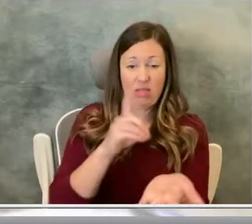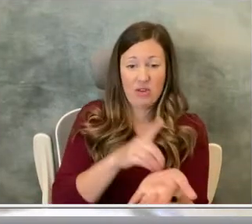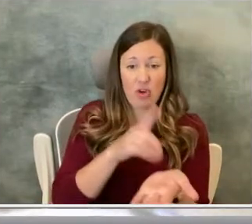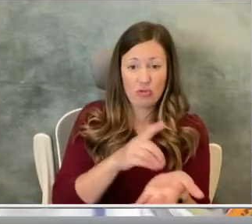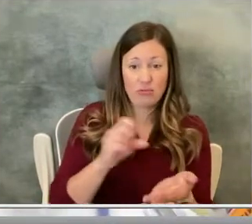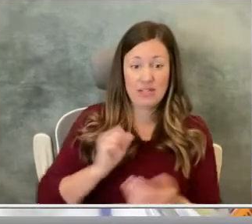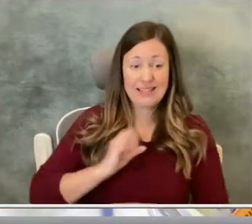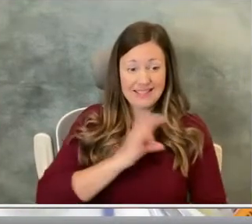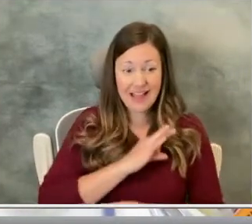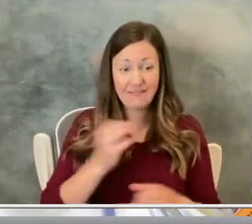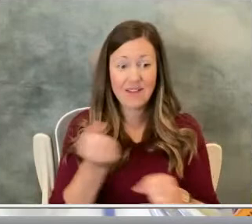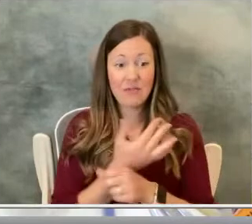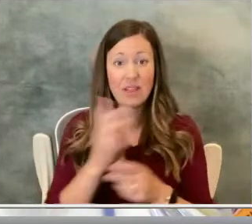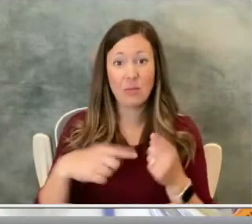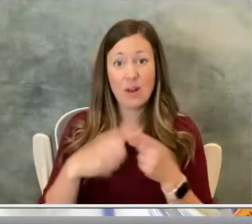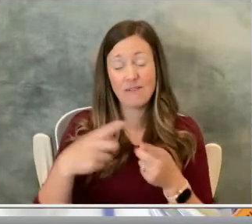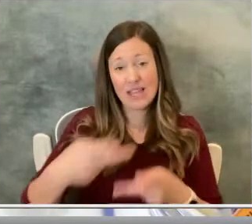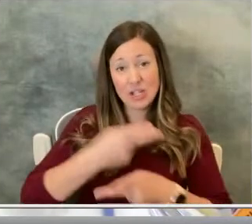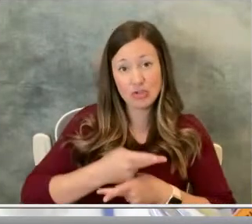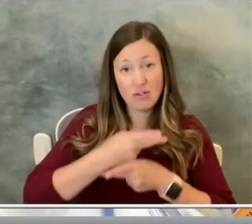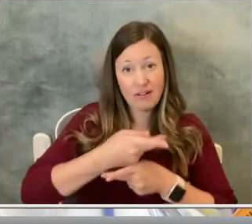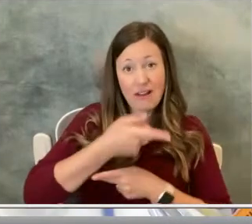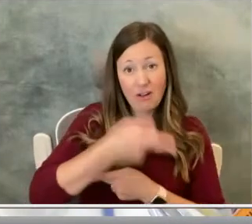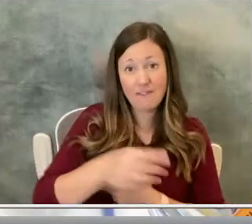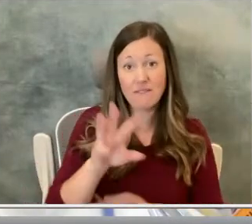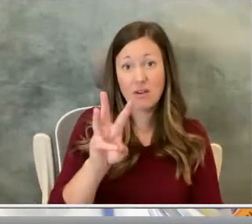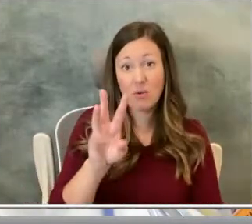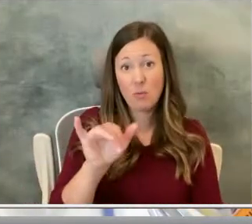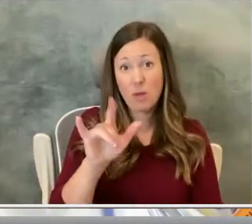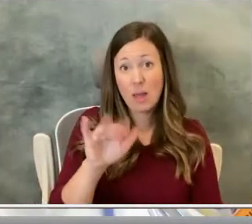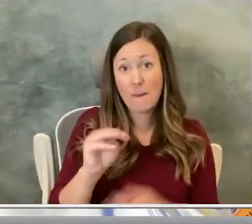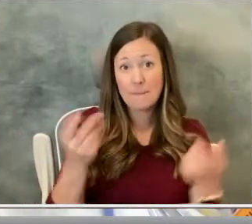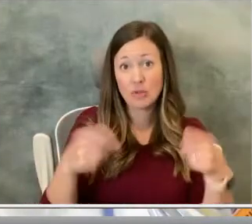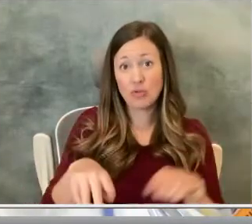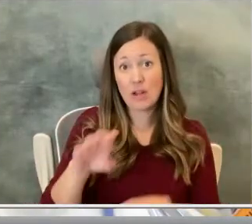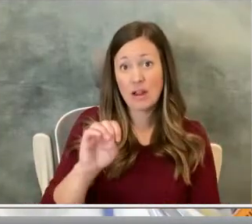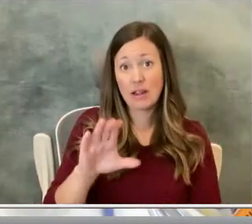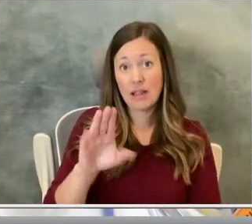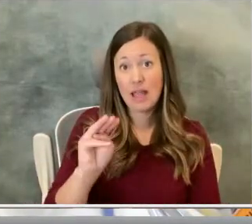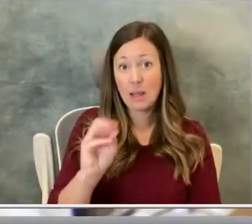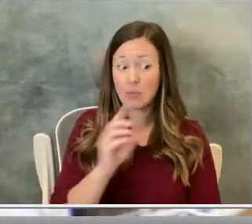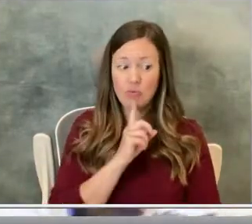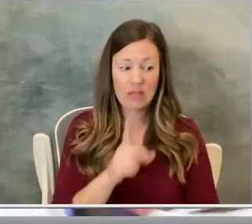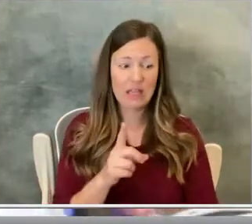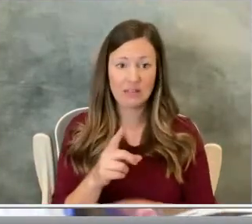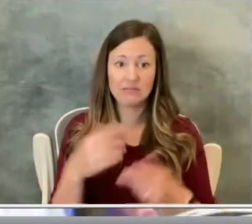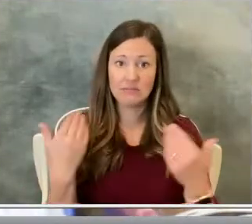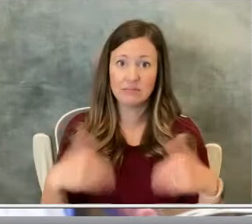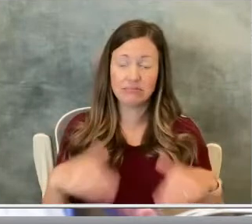ECMO was pretty intense, but it was an incredible thing to watch.